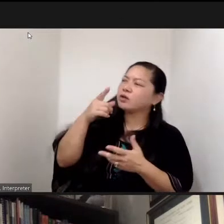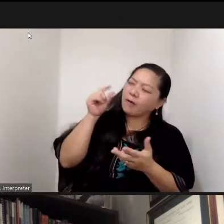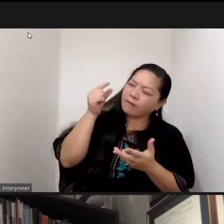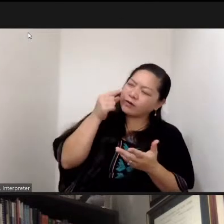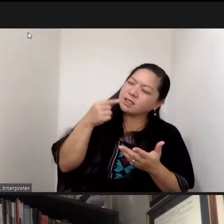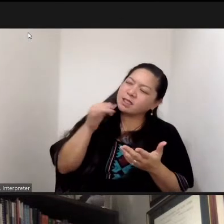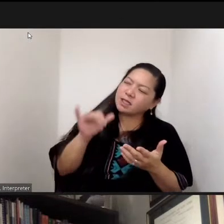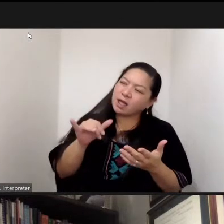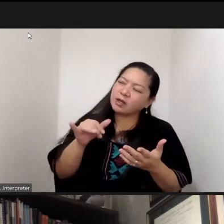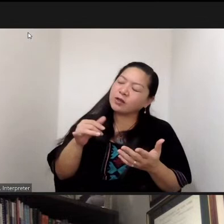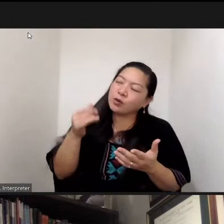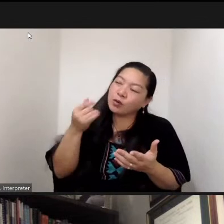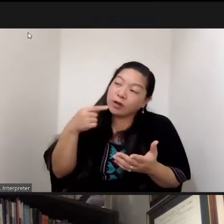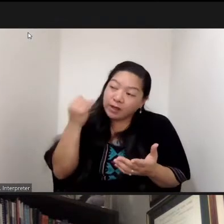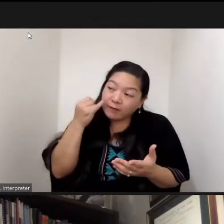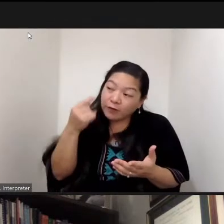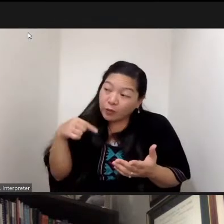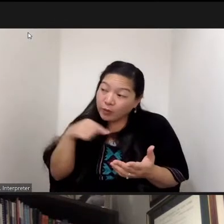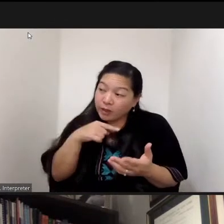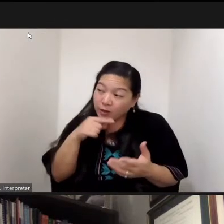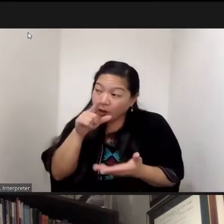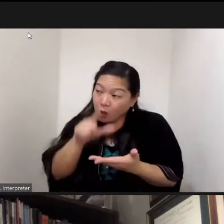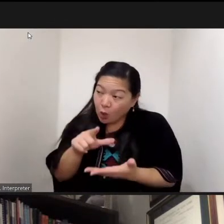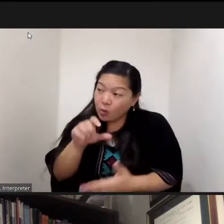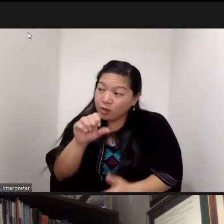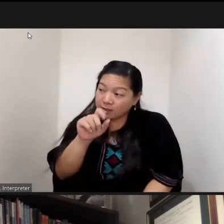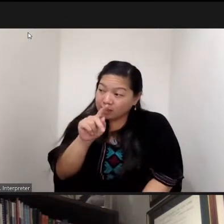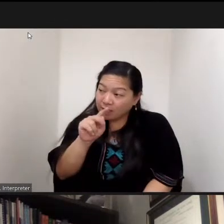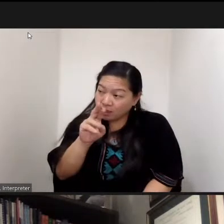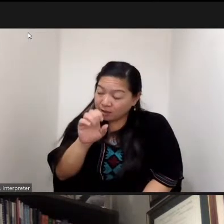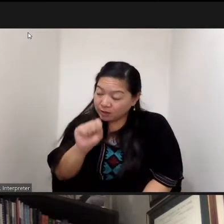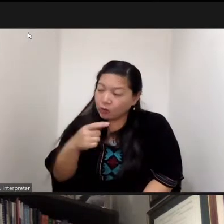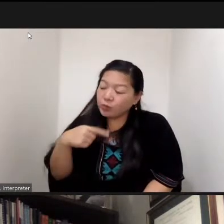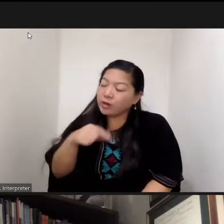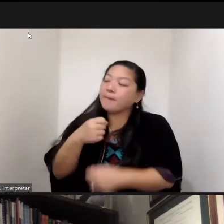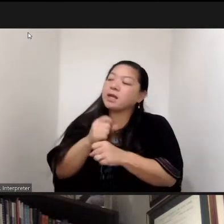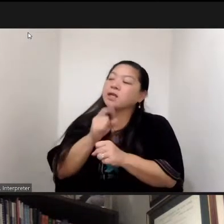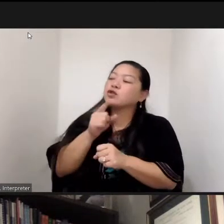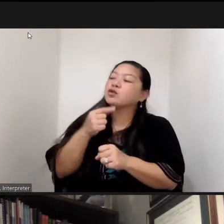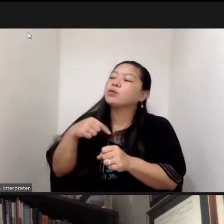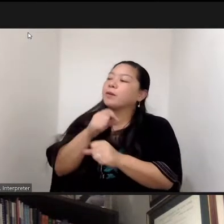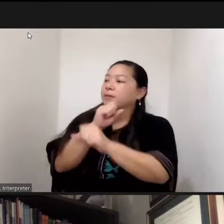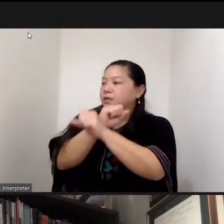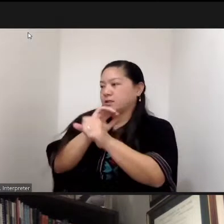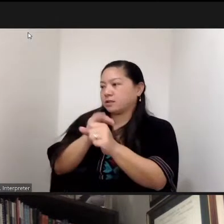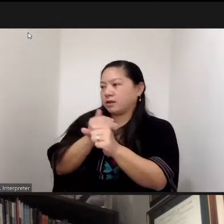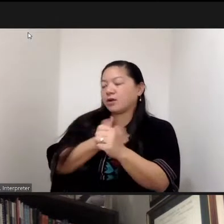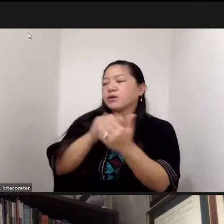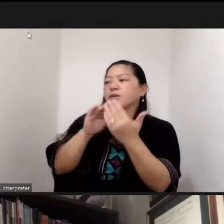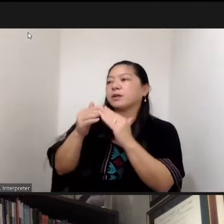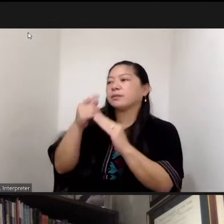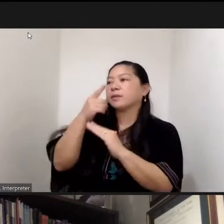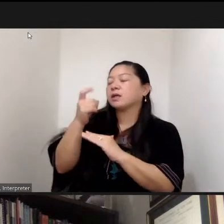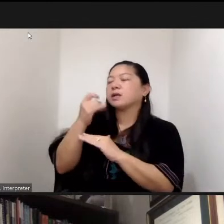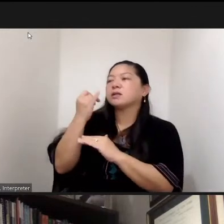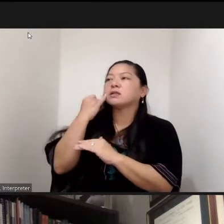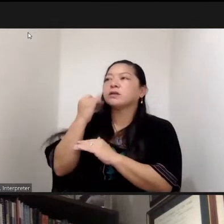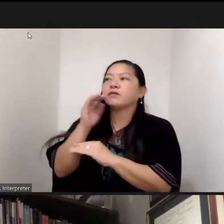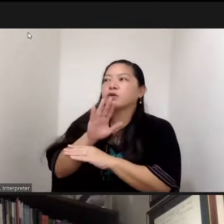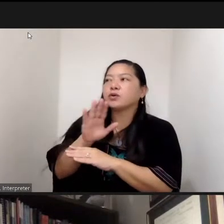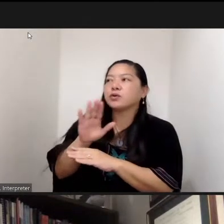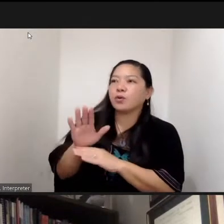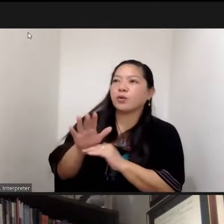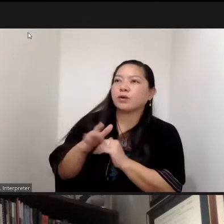making sure that we are protecting our community. Because if you're just in a